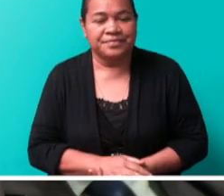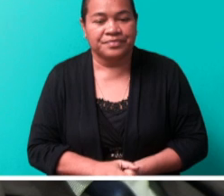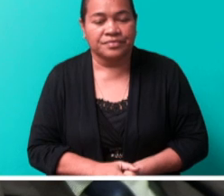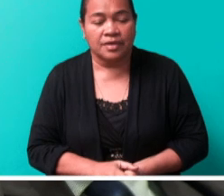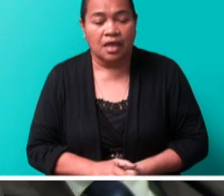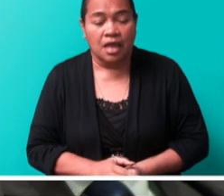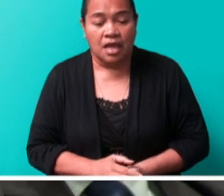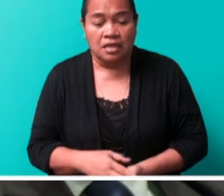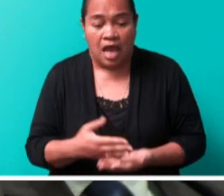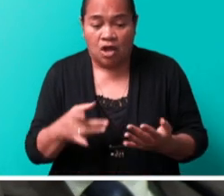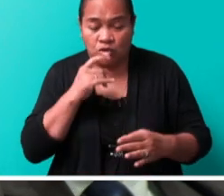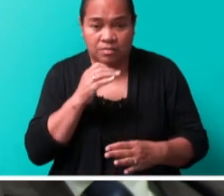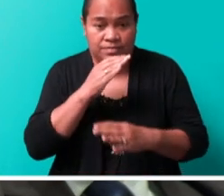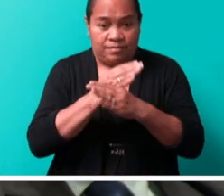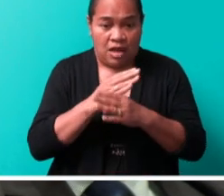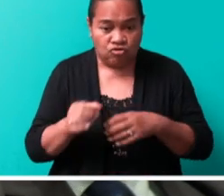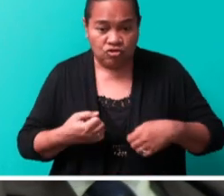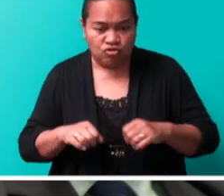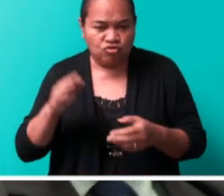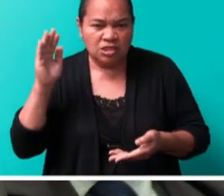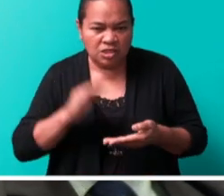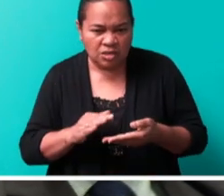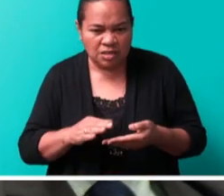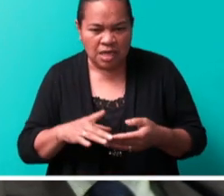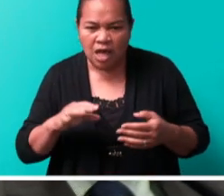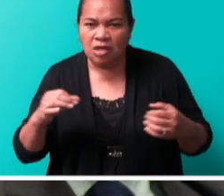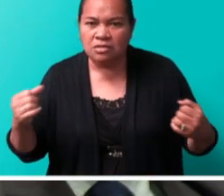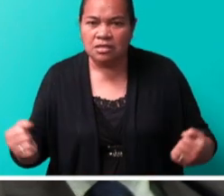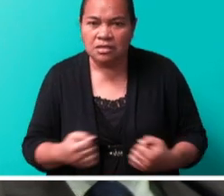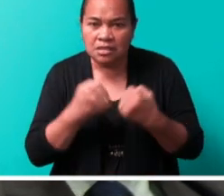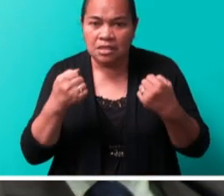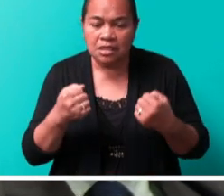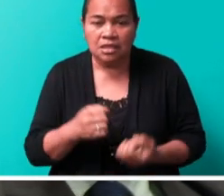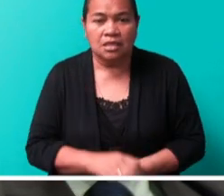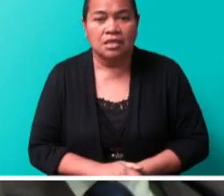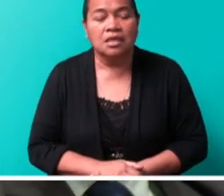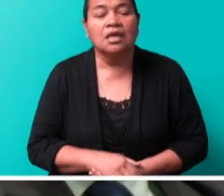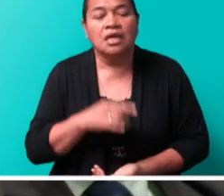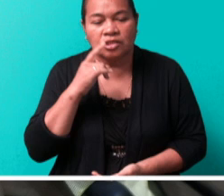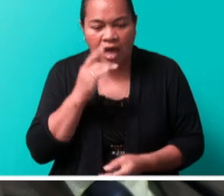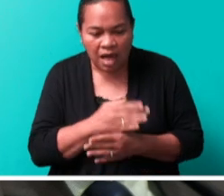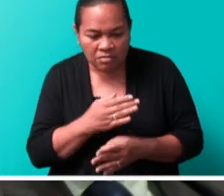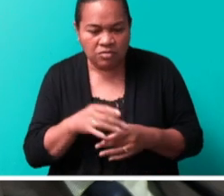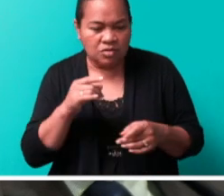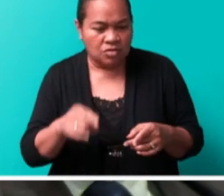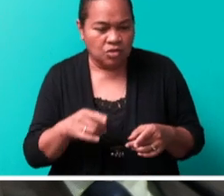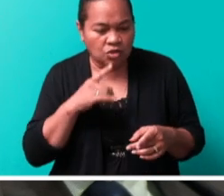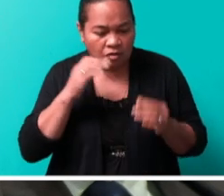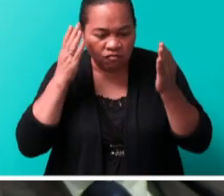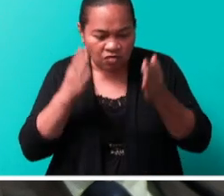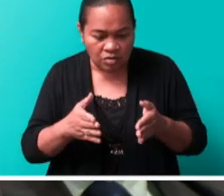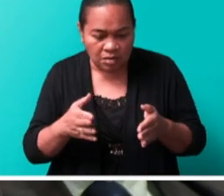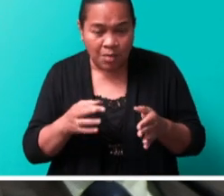preventive strategies to reduce workplace accidents and enhance worker well-being focus on shifting from a